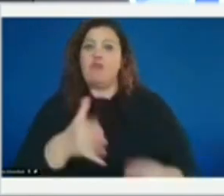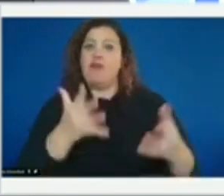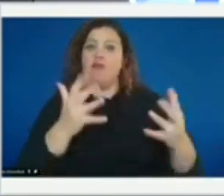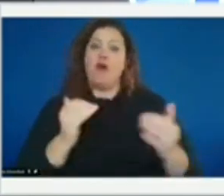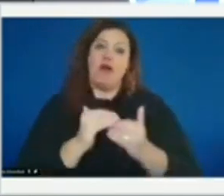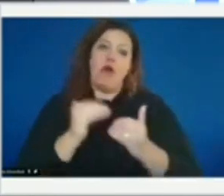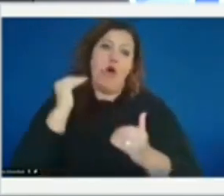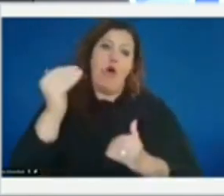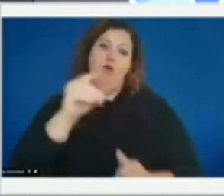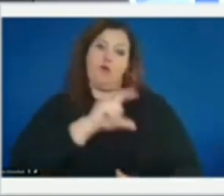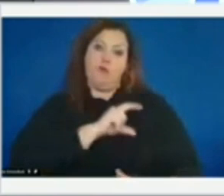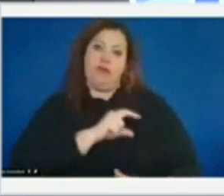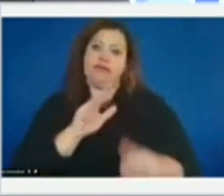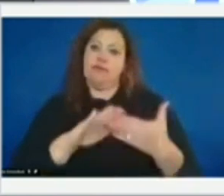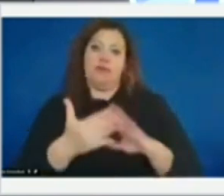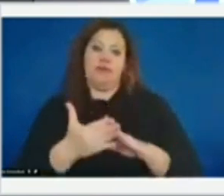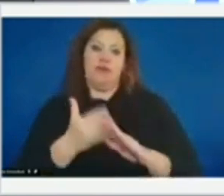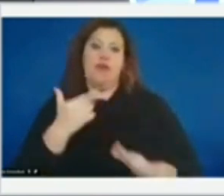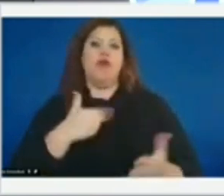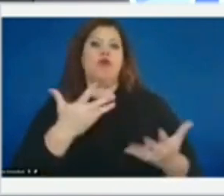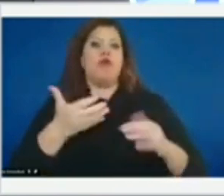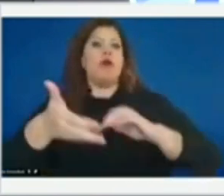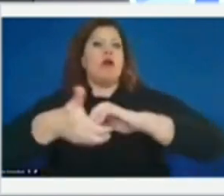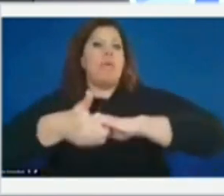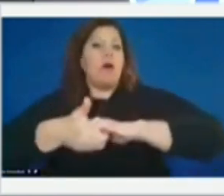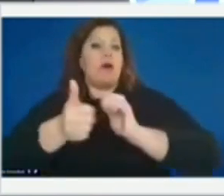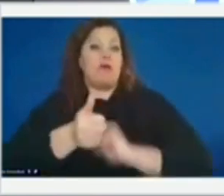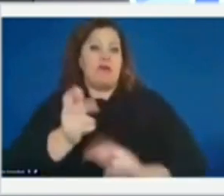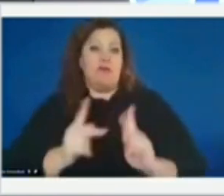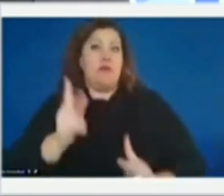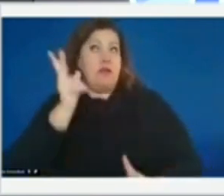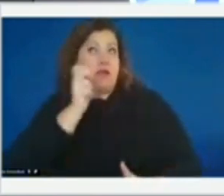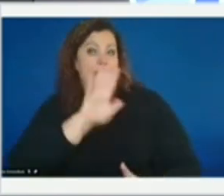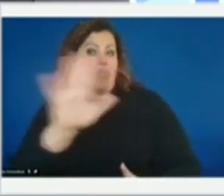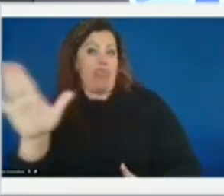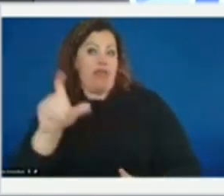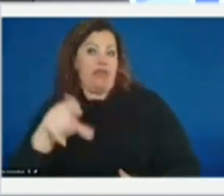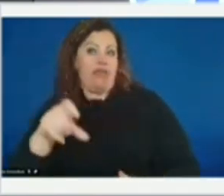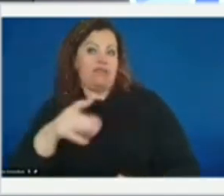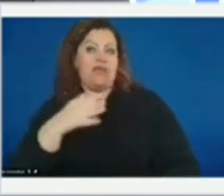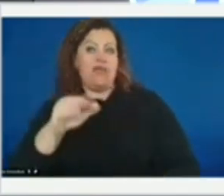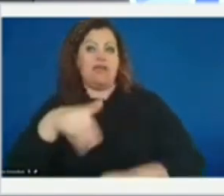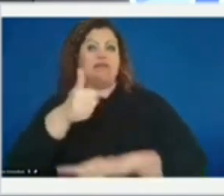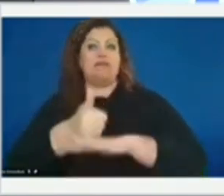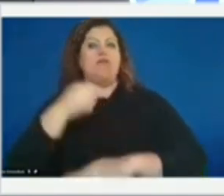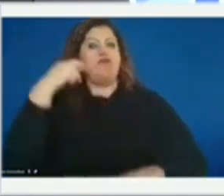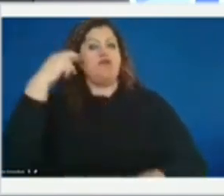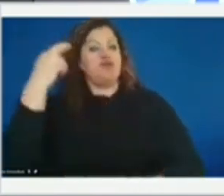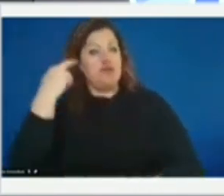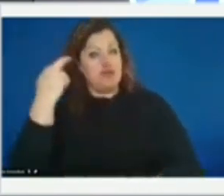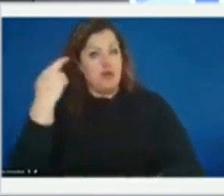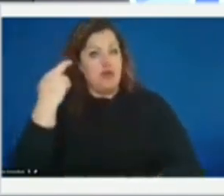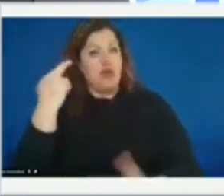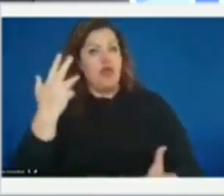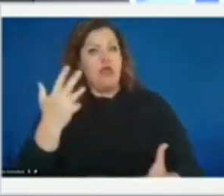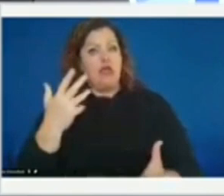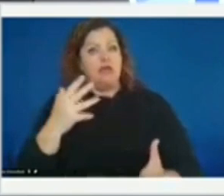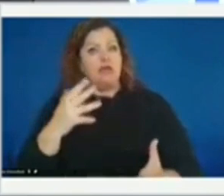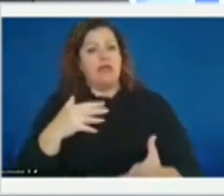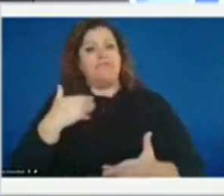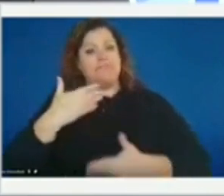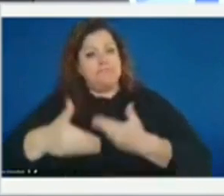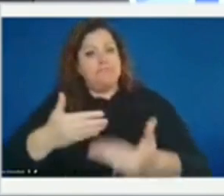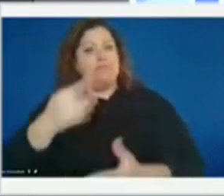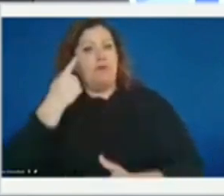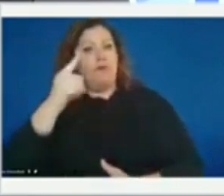community. We want to partner with people to hear what their needs are and to establish a reasonable platform for progress